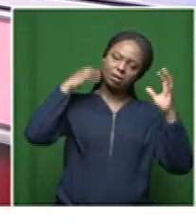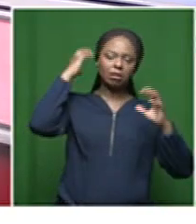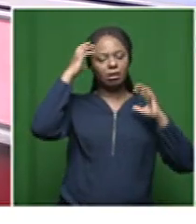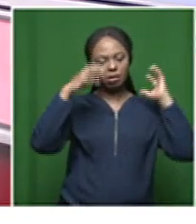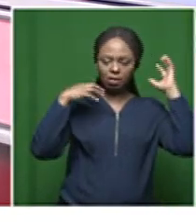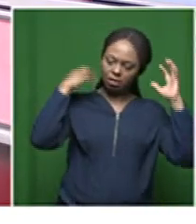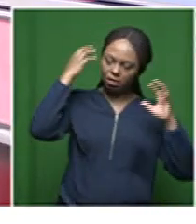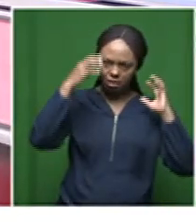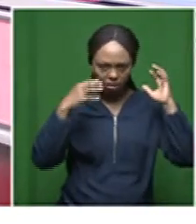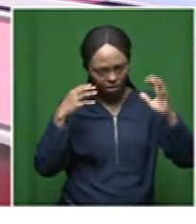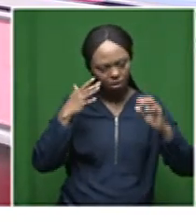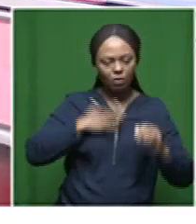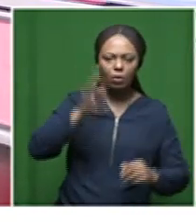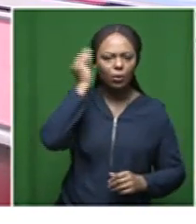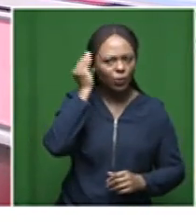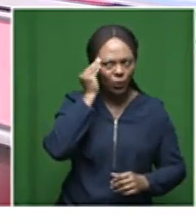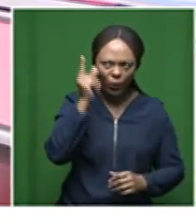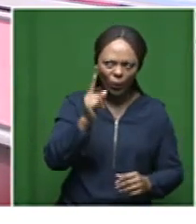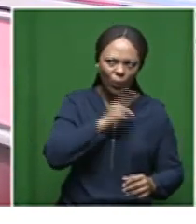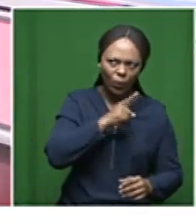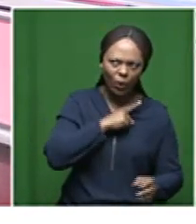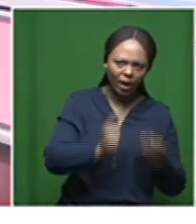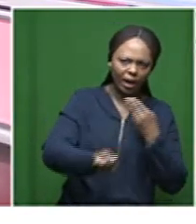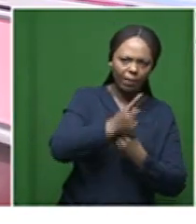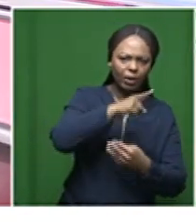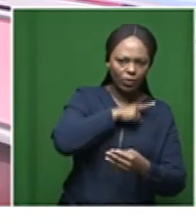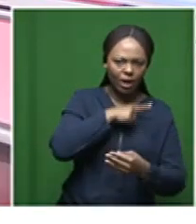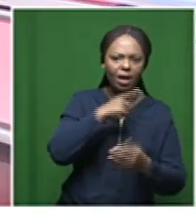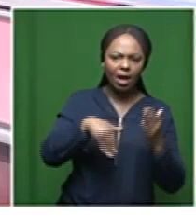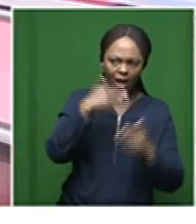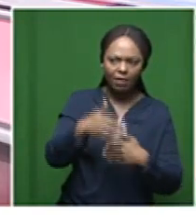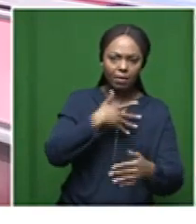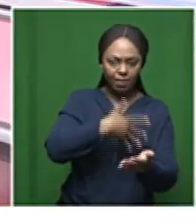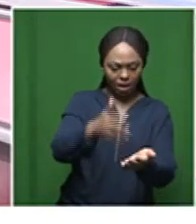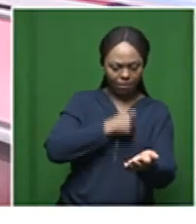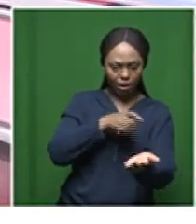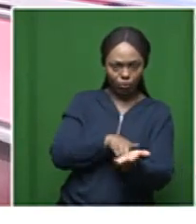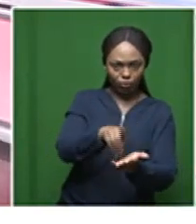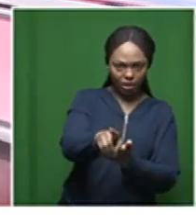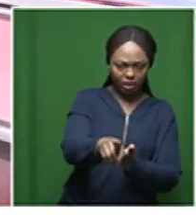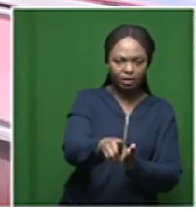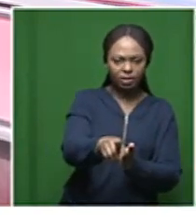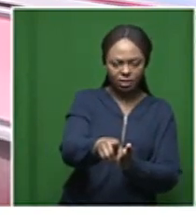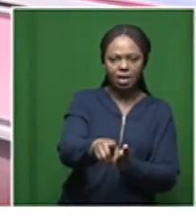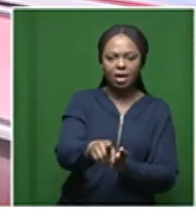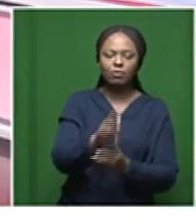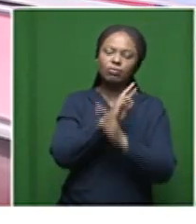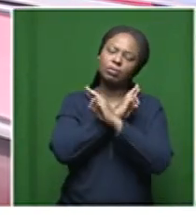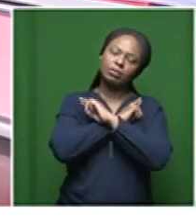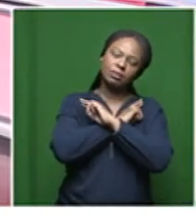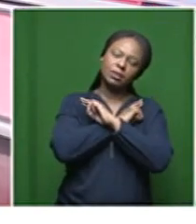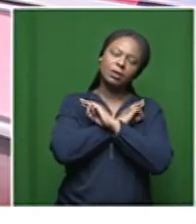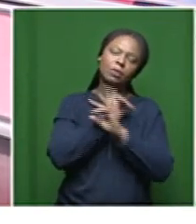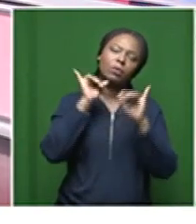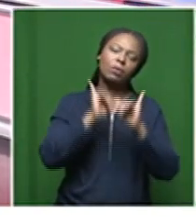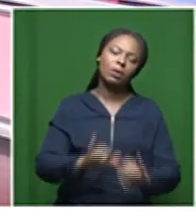what causes that. Because every time after I donate, I have to relax and then just to stay maybe 30 minutes before I can stand up.